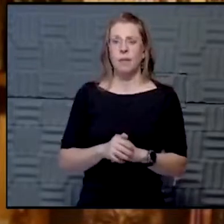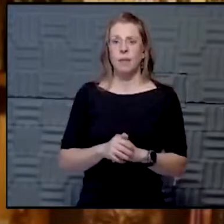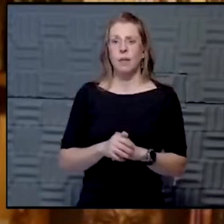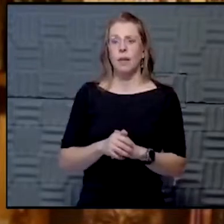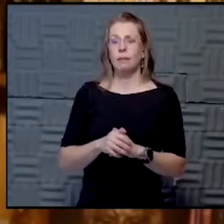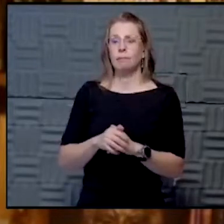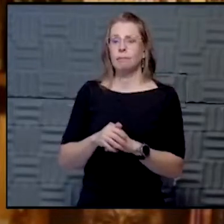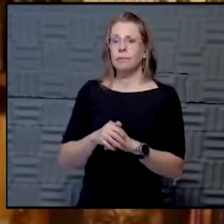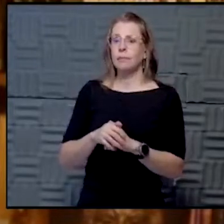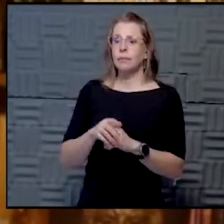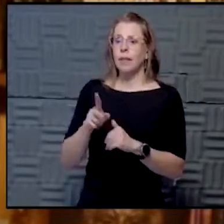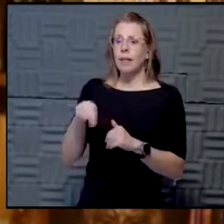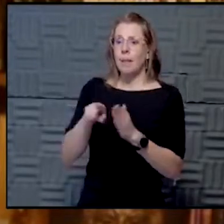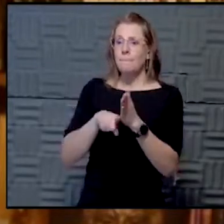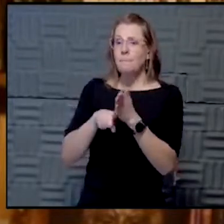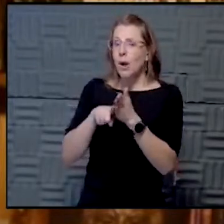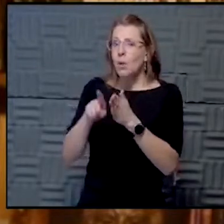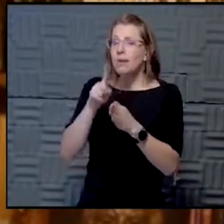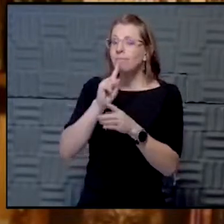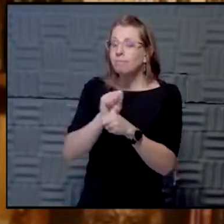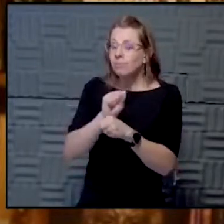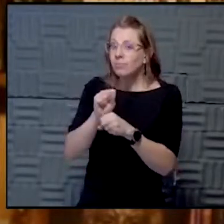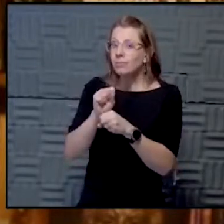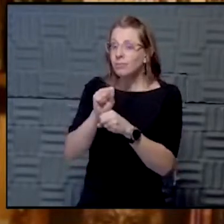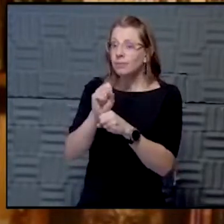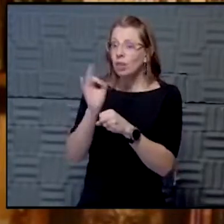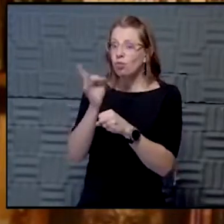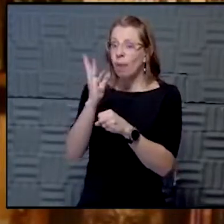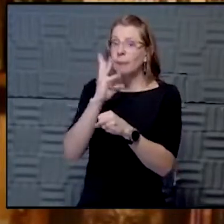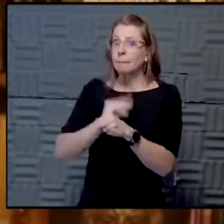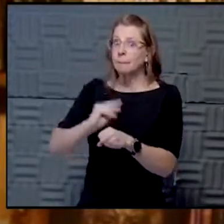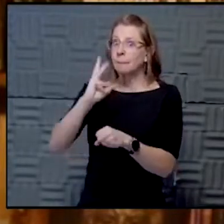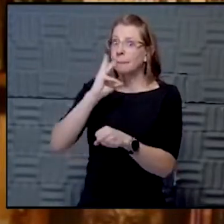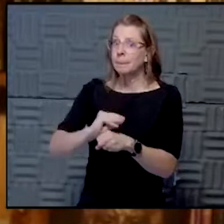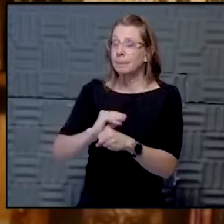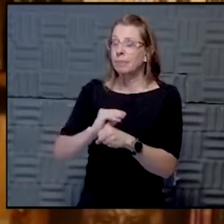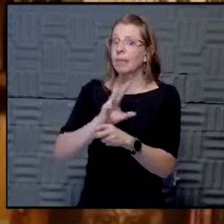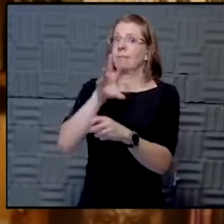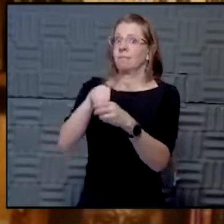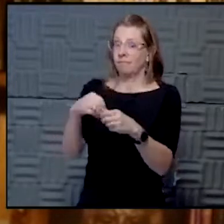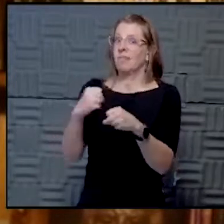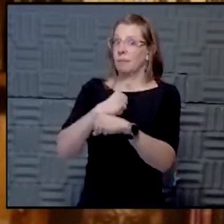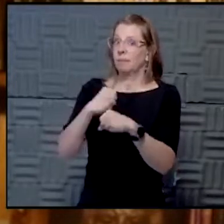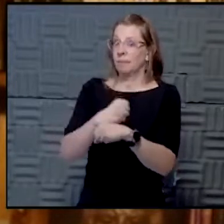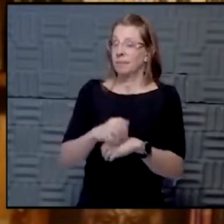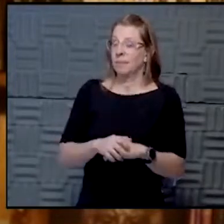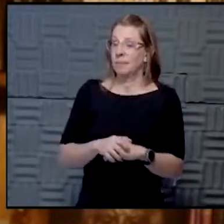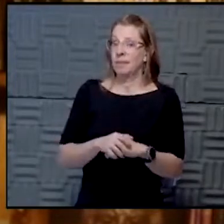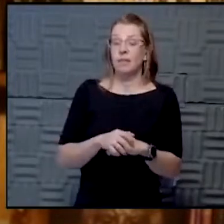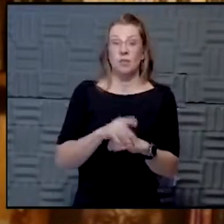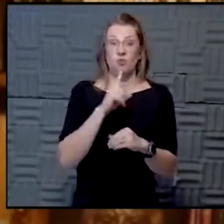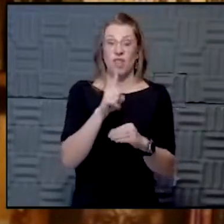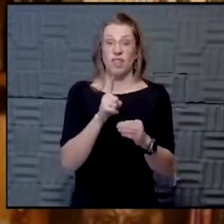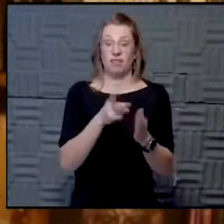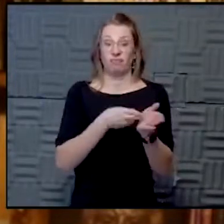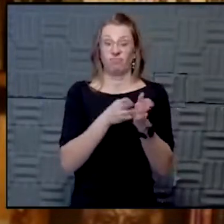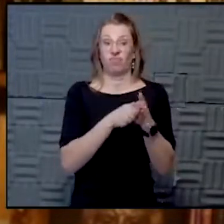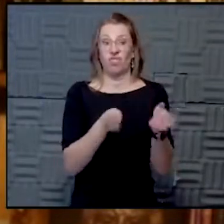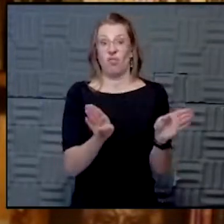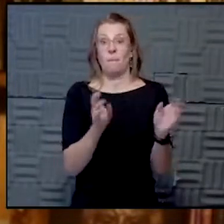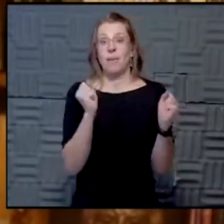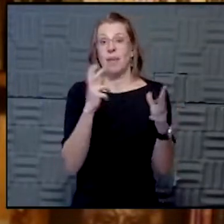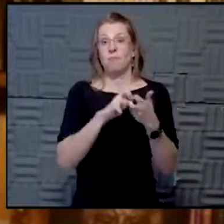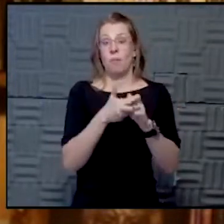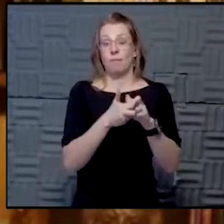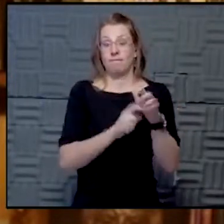minority of our clients who have actually been in those kinds of situations, who've been in combat. And in general, a lot of the problems